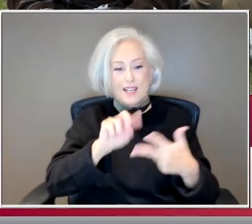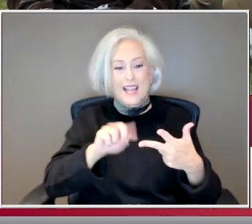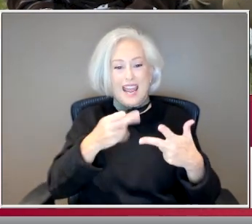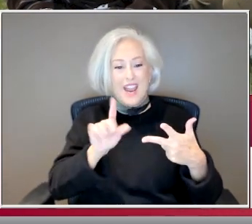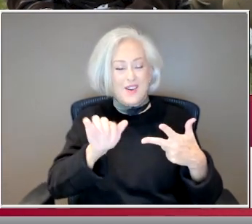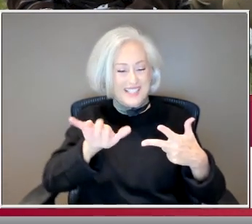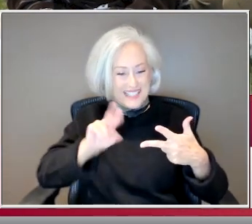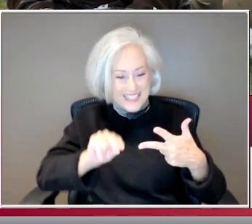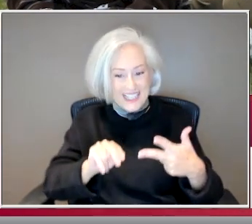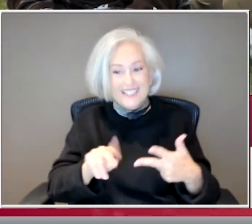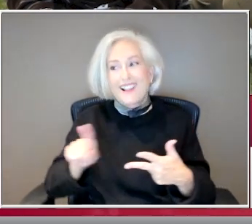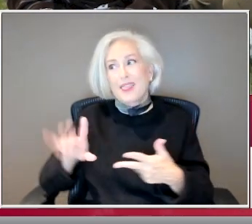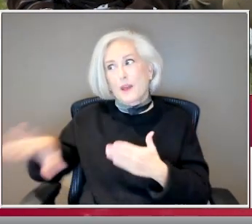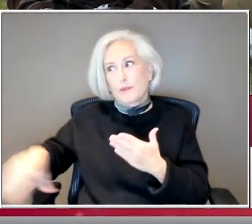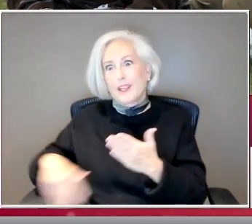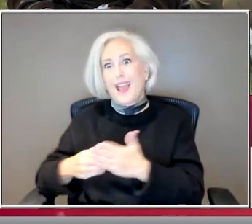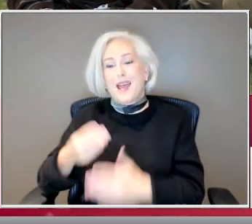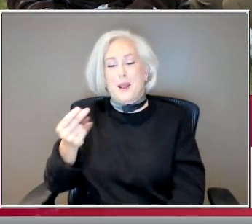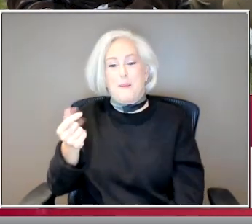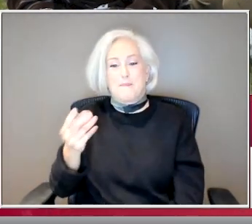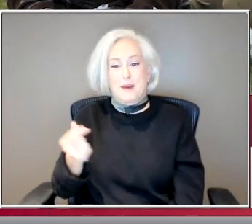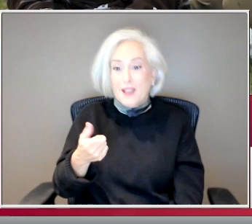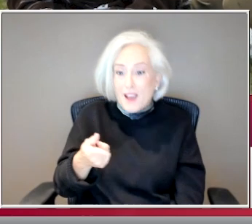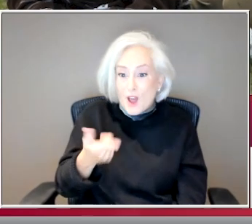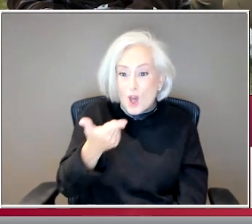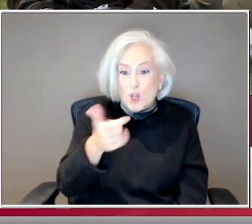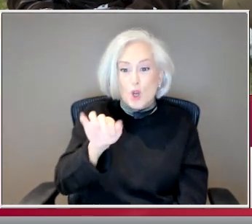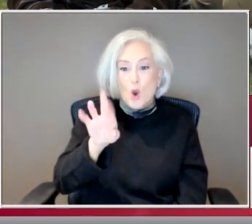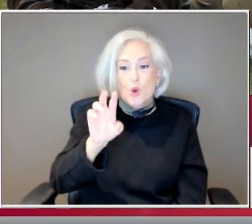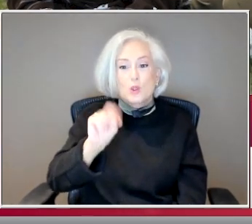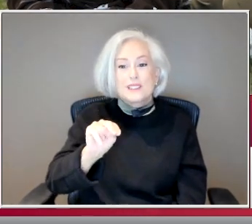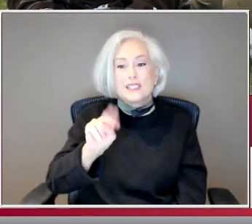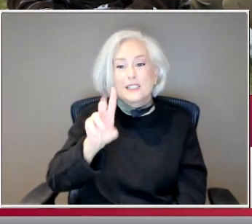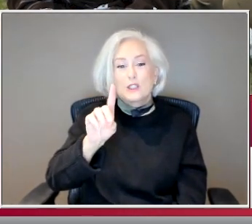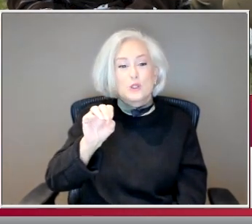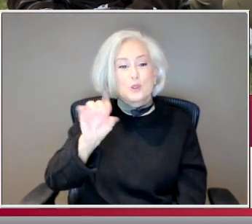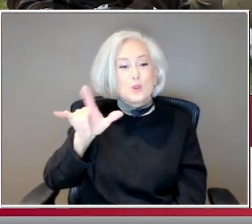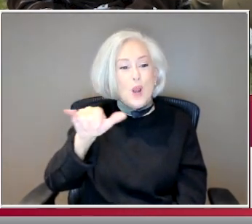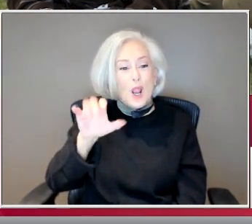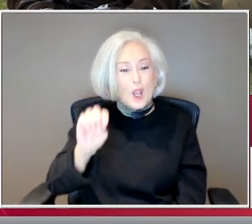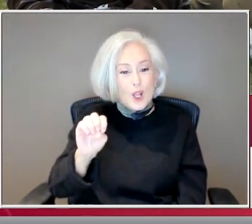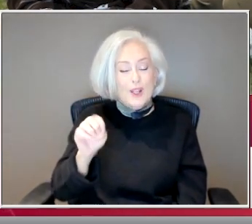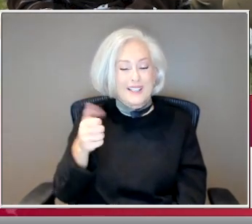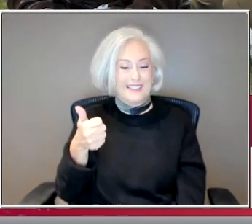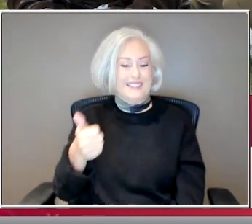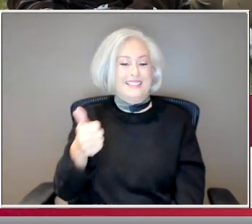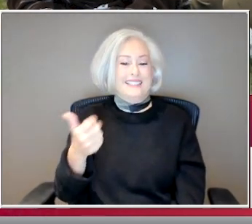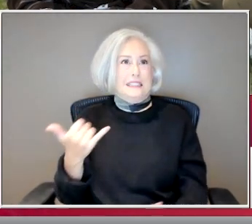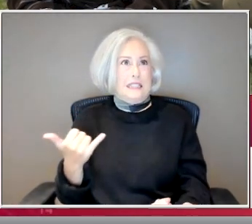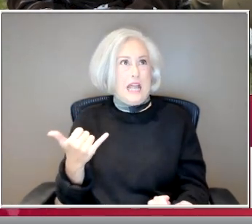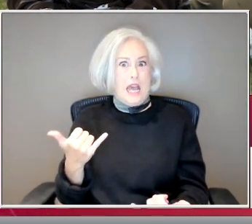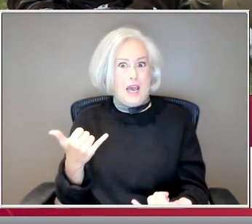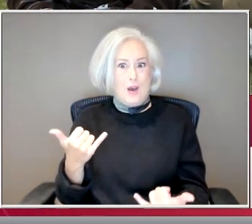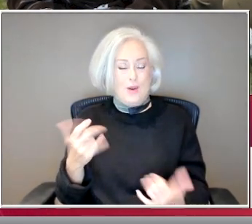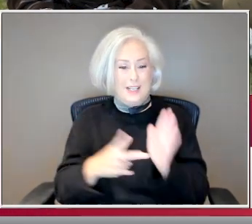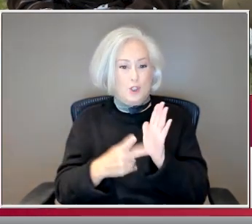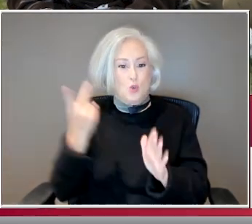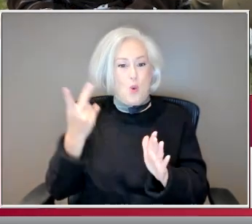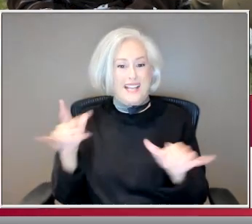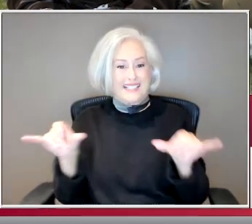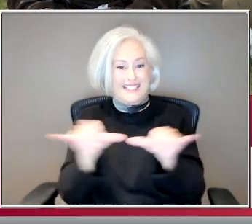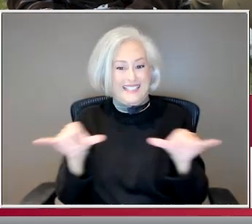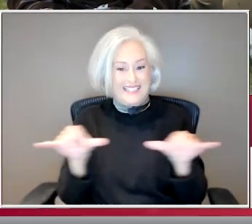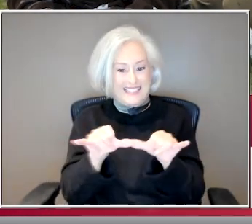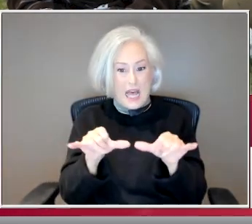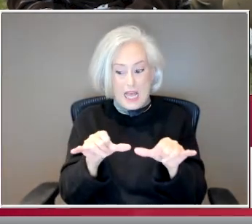a little puppy who is that a golden? He's a golden doodle. Aww. Yeah, he's now almost twice that size, even though it's only been a few